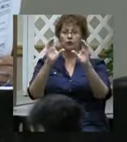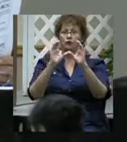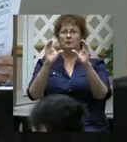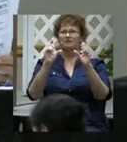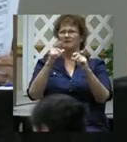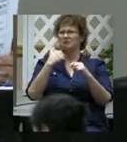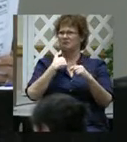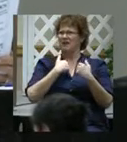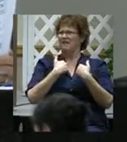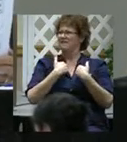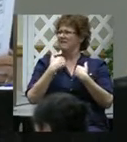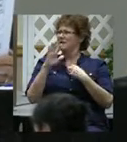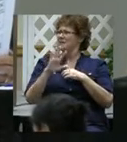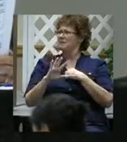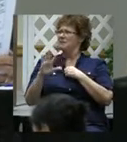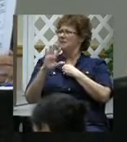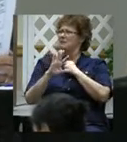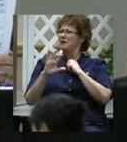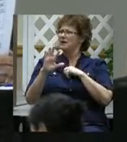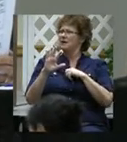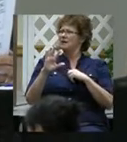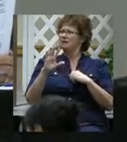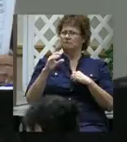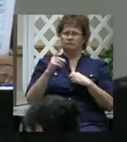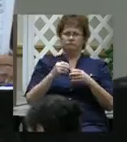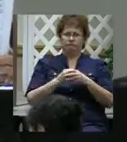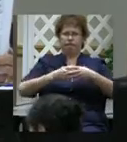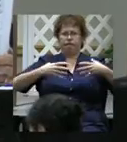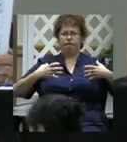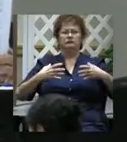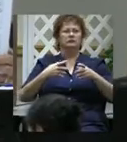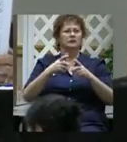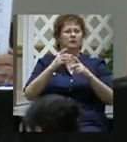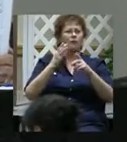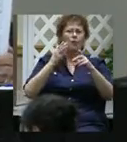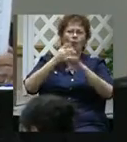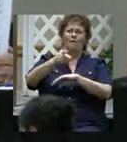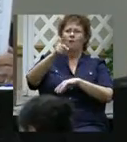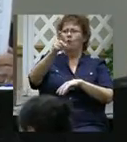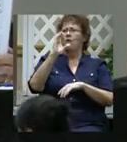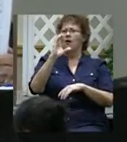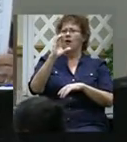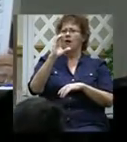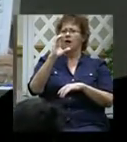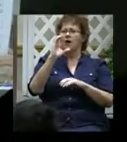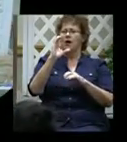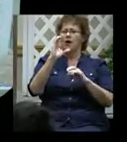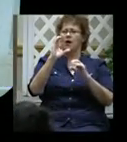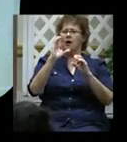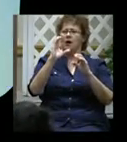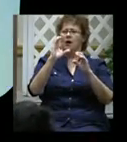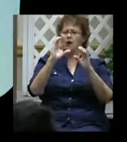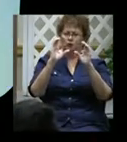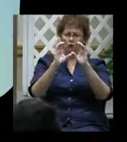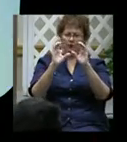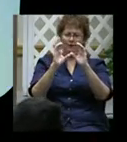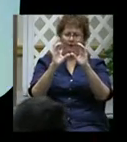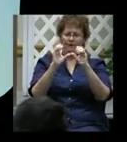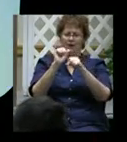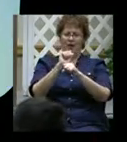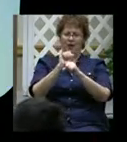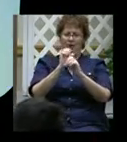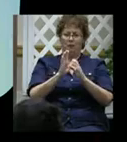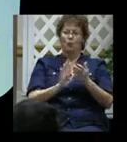about 100, I think it's grown with the last cohort, over 100 certified employees throughout